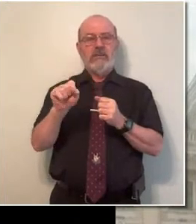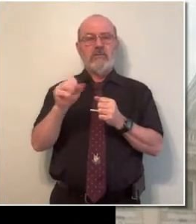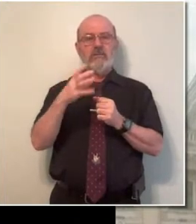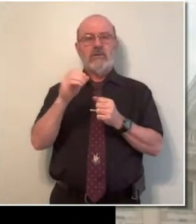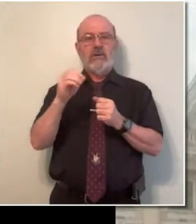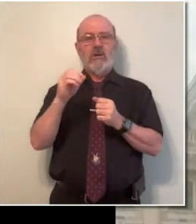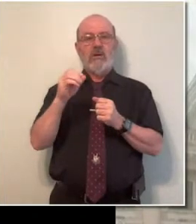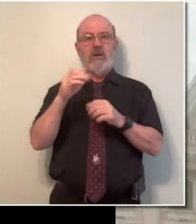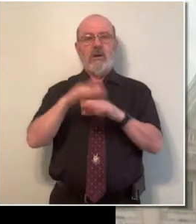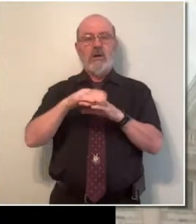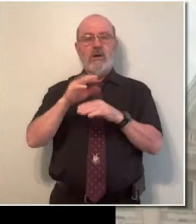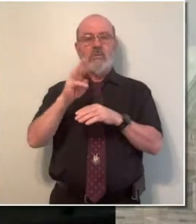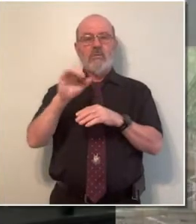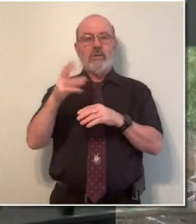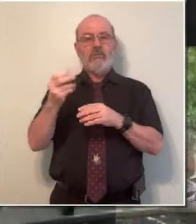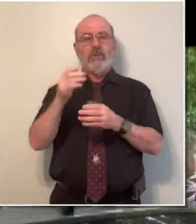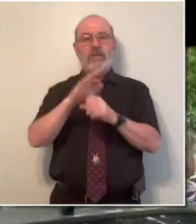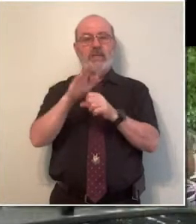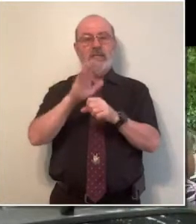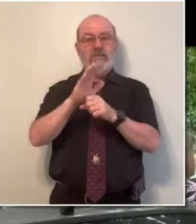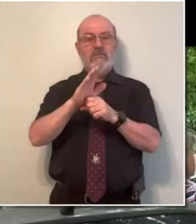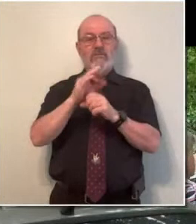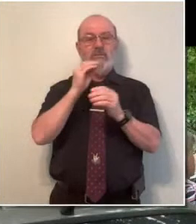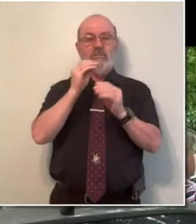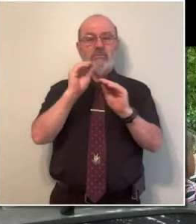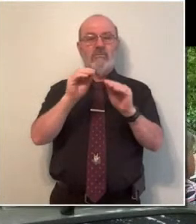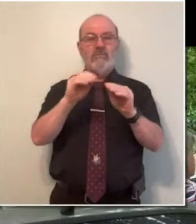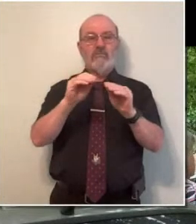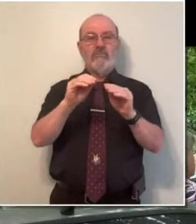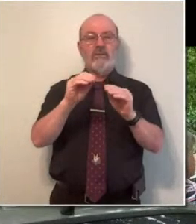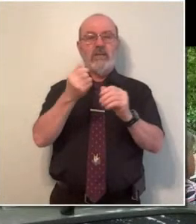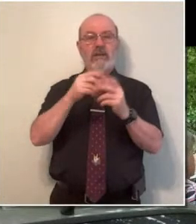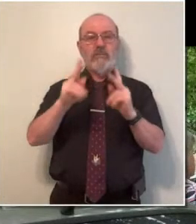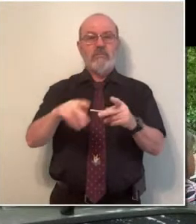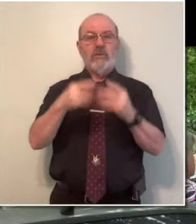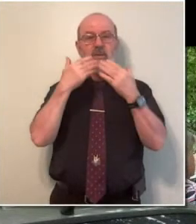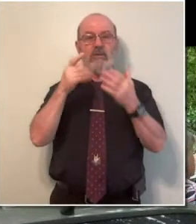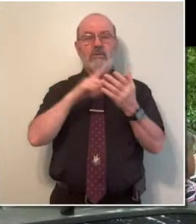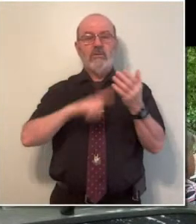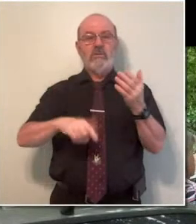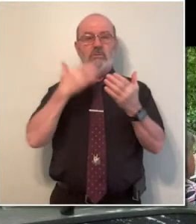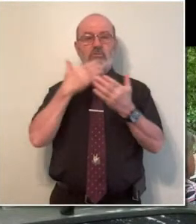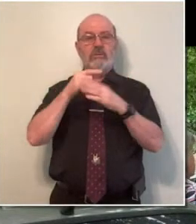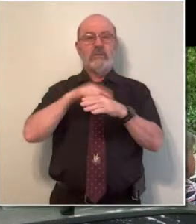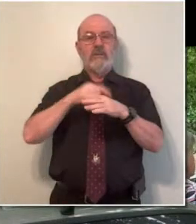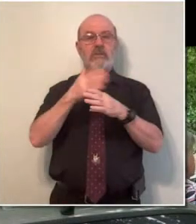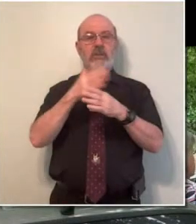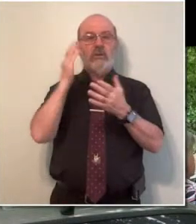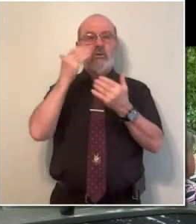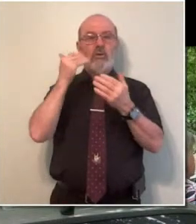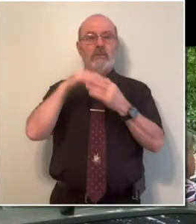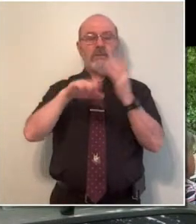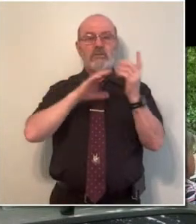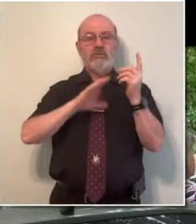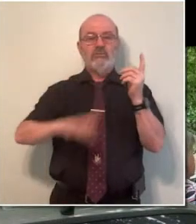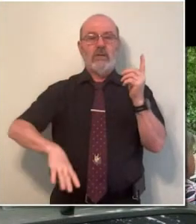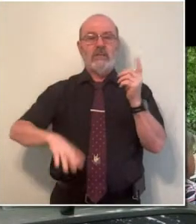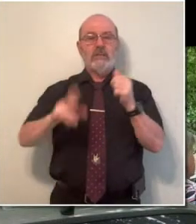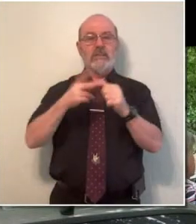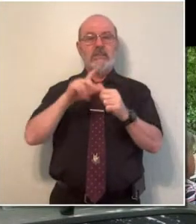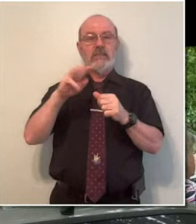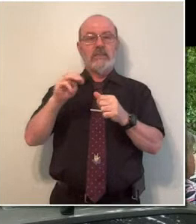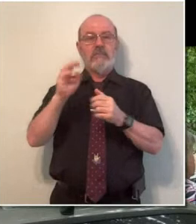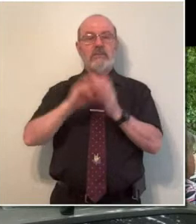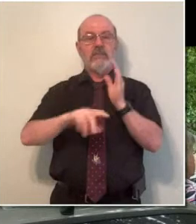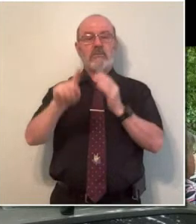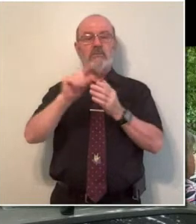enough food to feed everyone who came out. Thank you, Lord. We had a good time sharing the hope we have in Christ. 2 Timothy chapter 1,